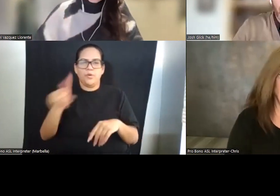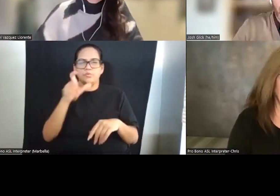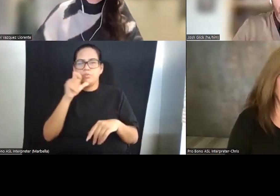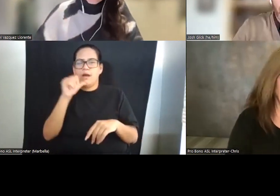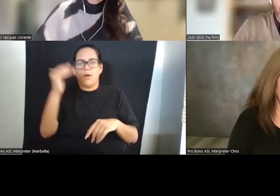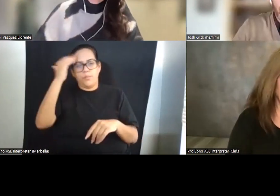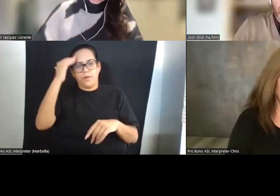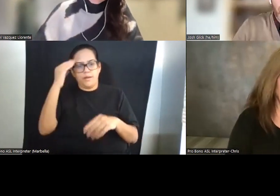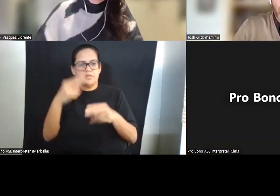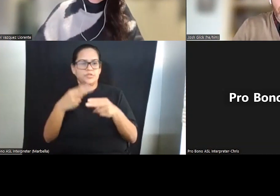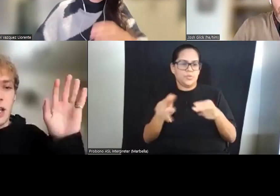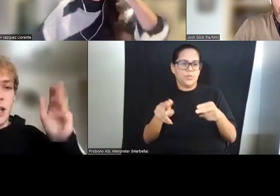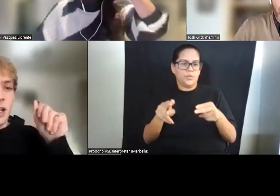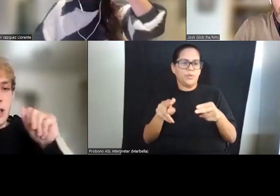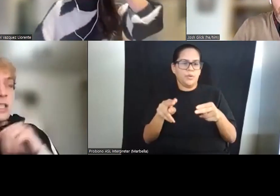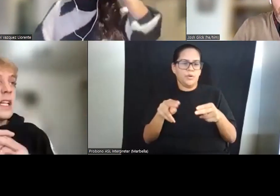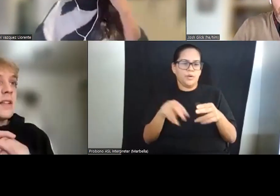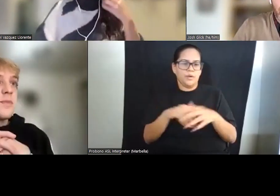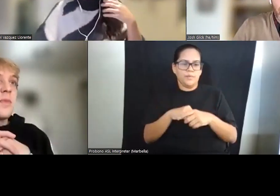in short, 4chan is like a